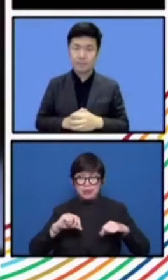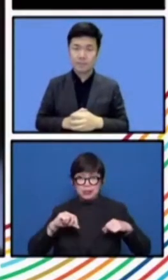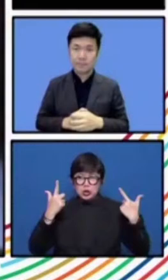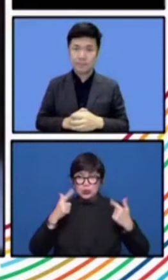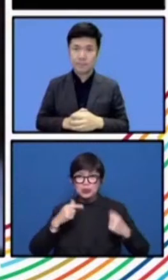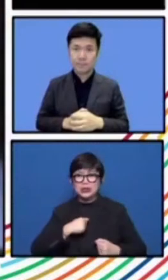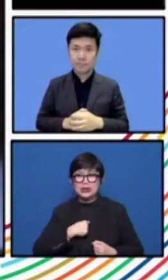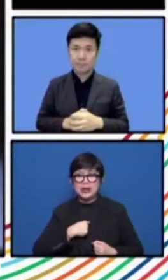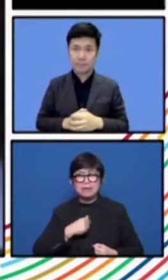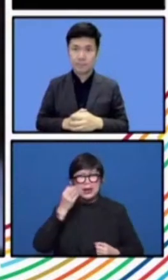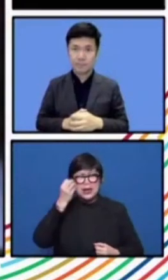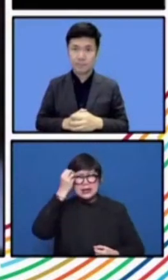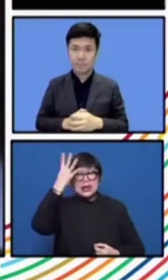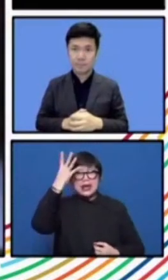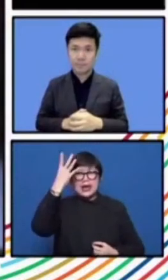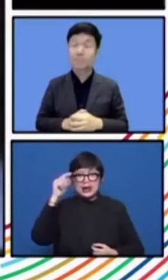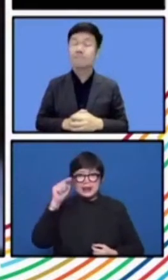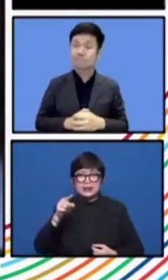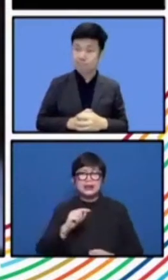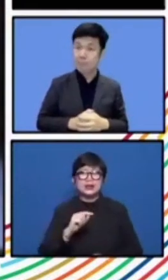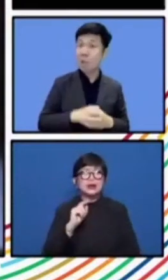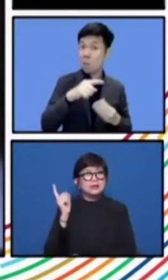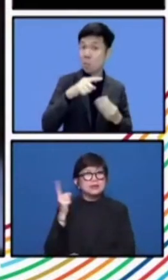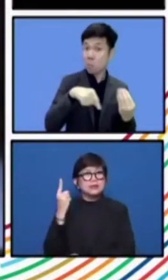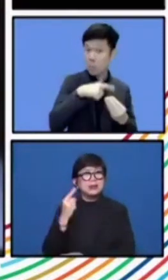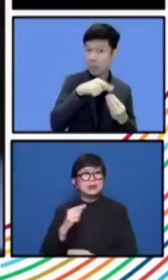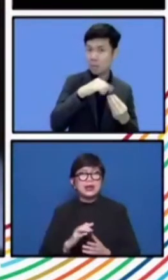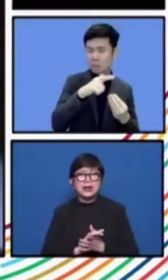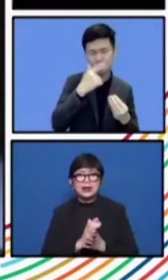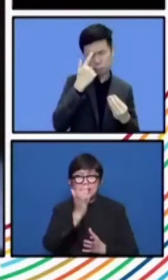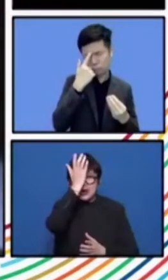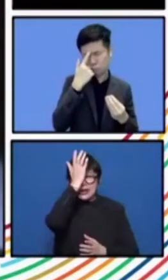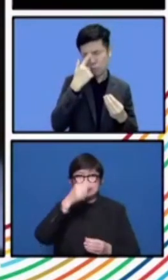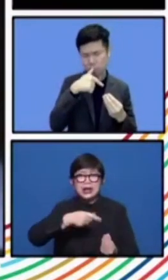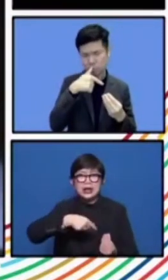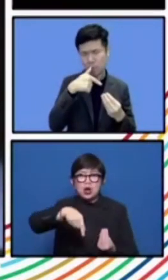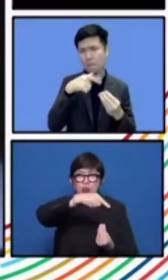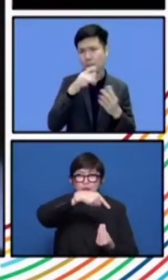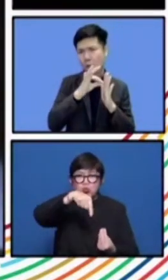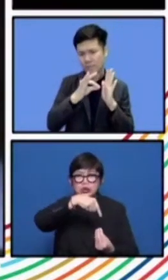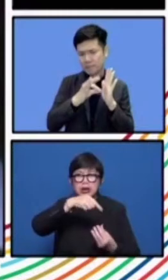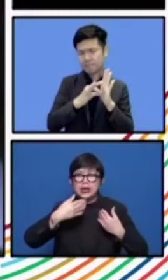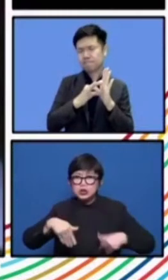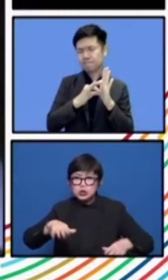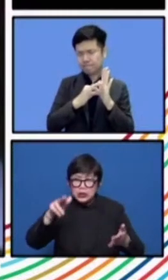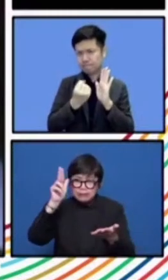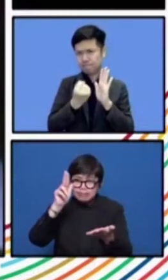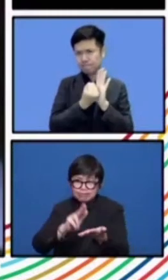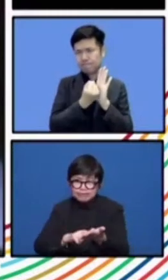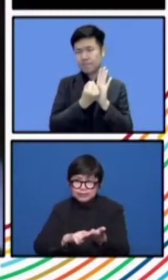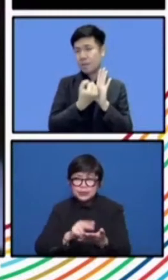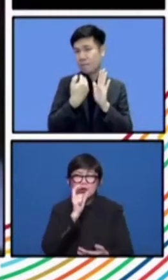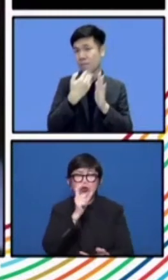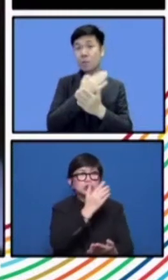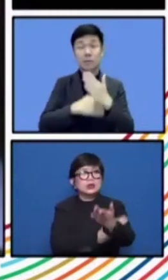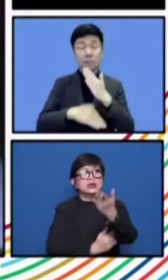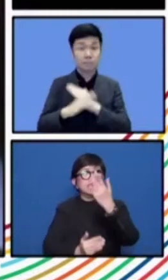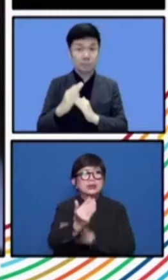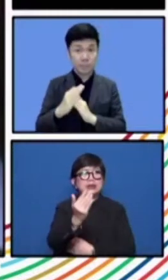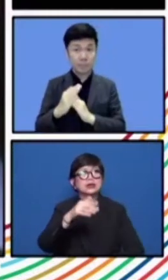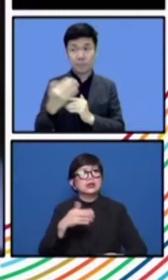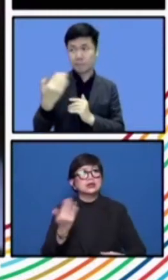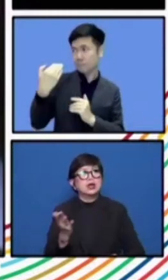Royal government of Bhutan has introduced and approved the national policy for people with disability in the year 2019